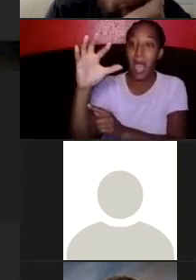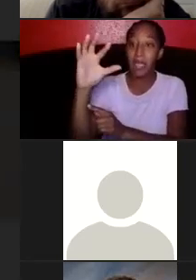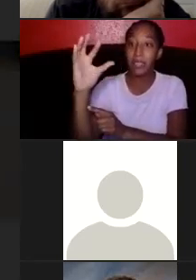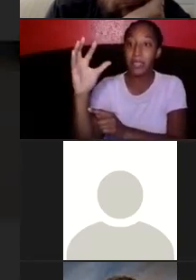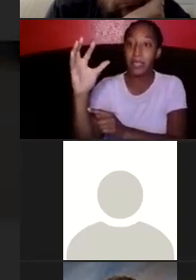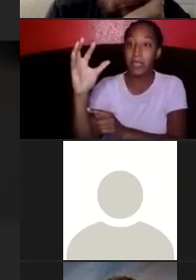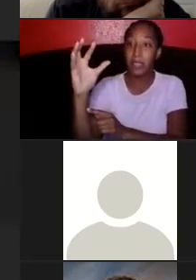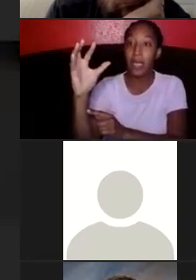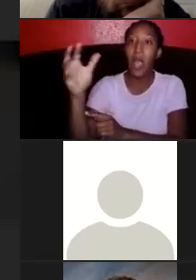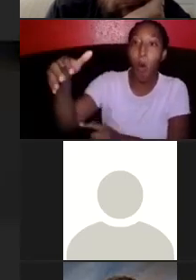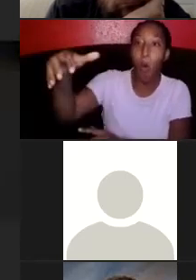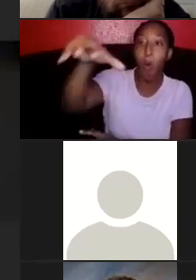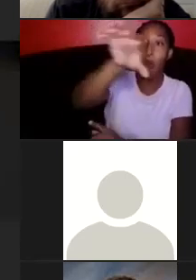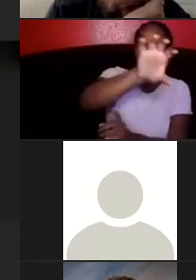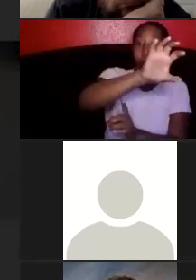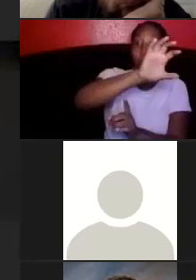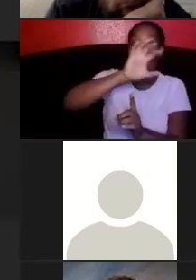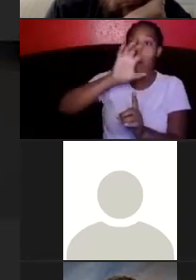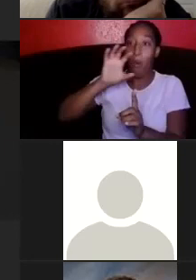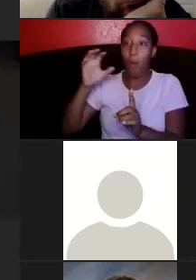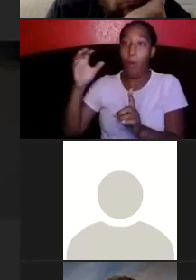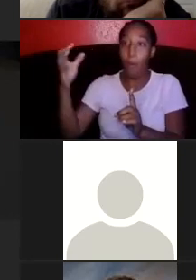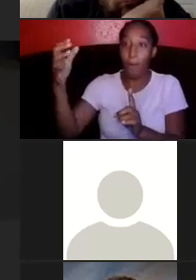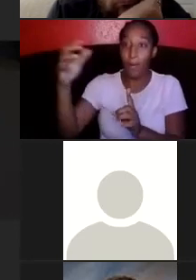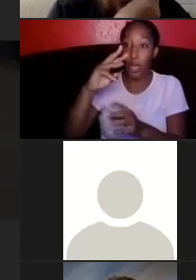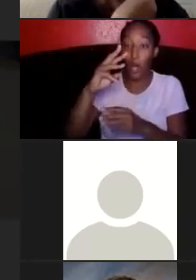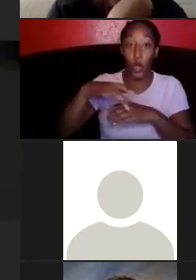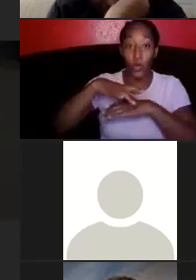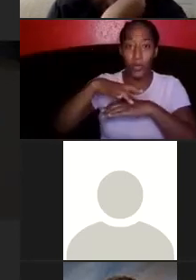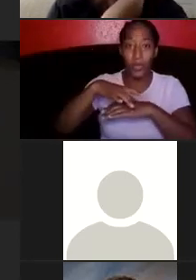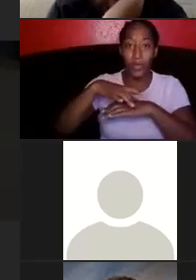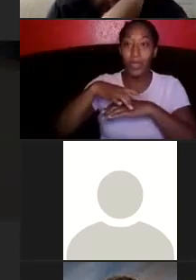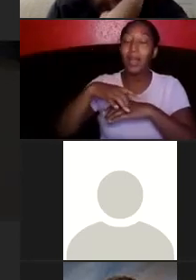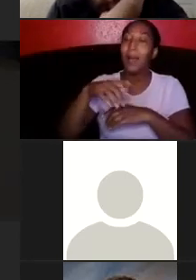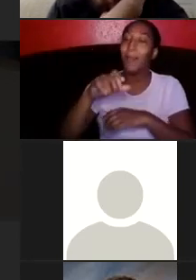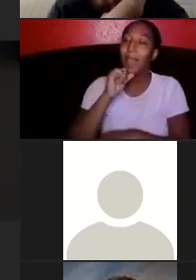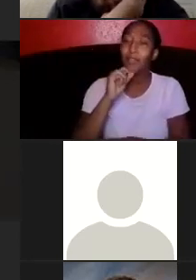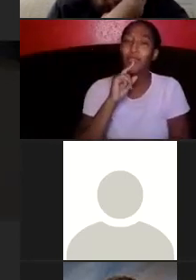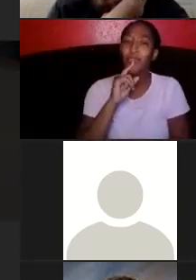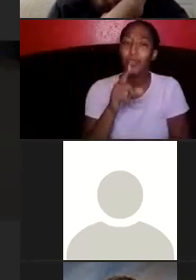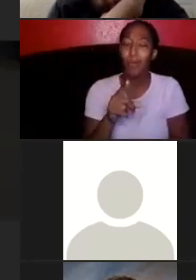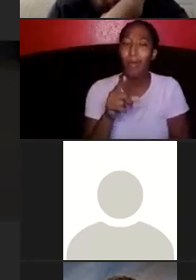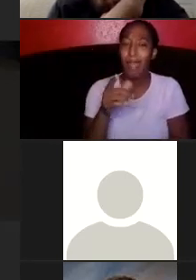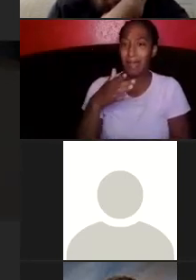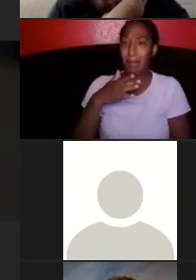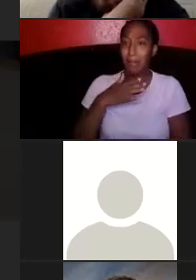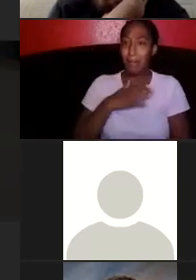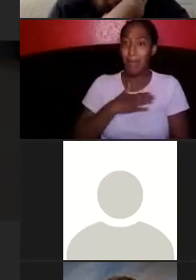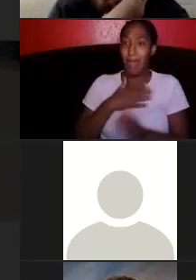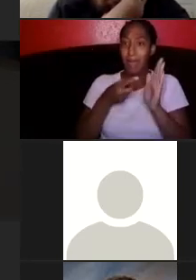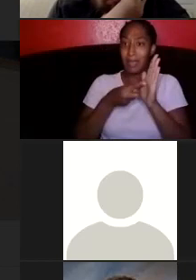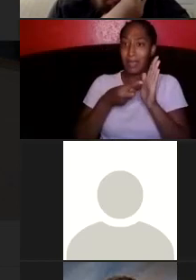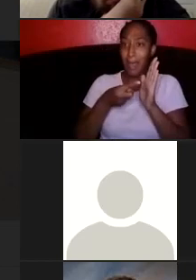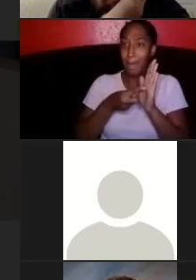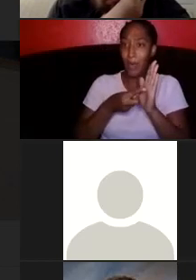Okay, so this GEO satellite, and I don't know if I worked this example for you last week,